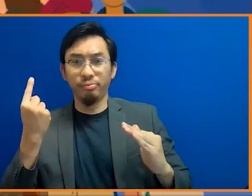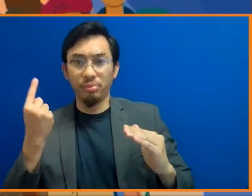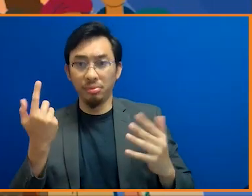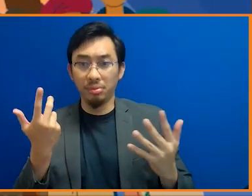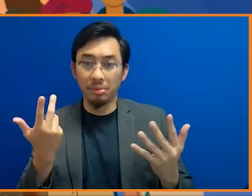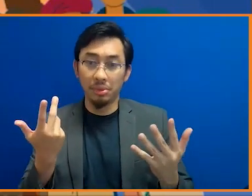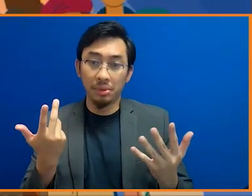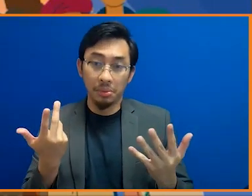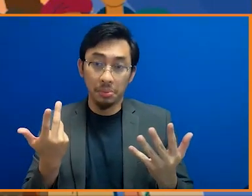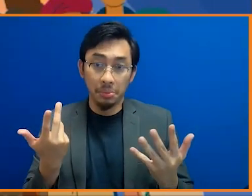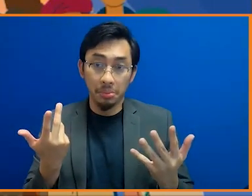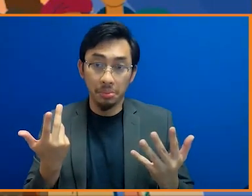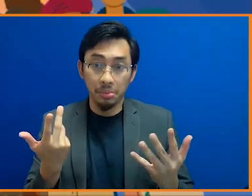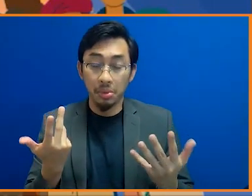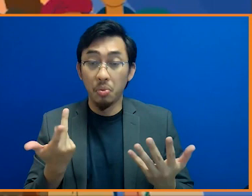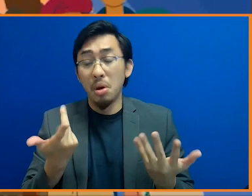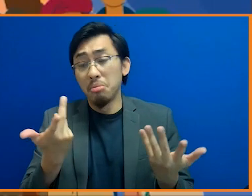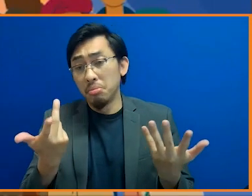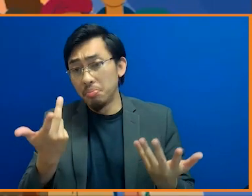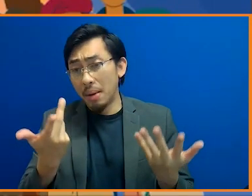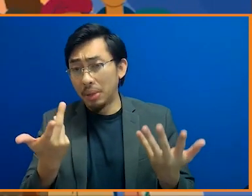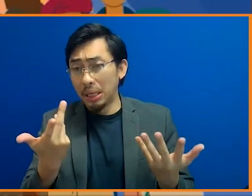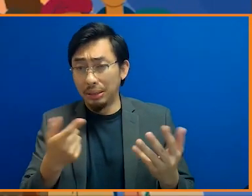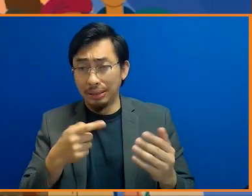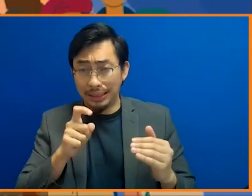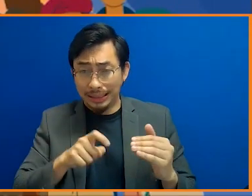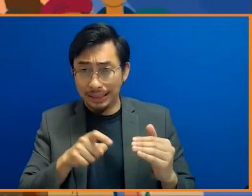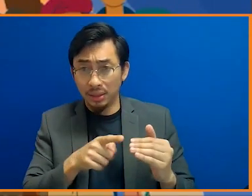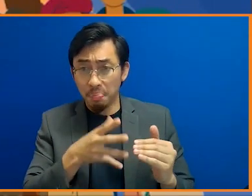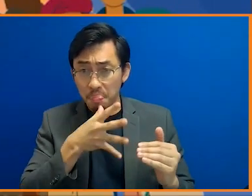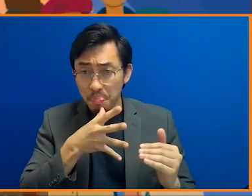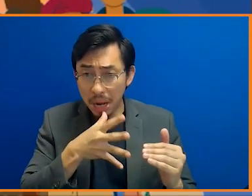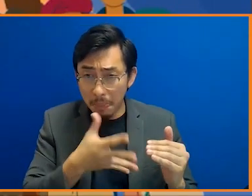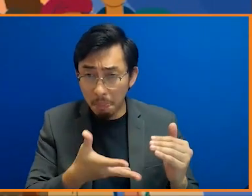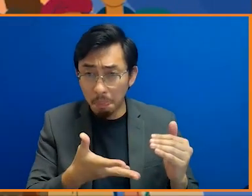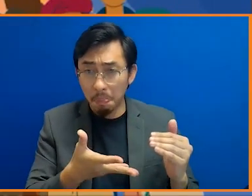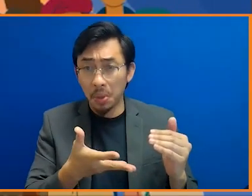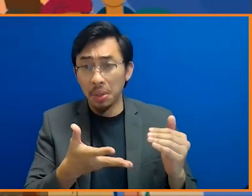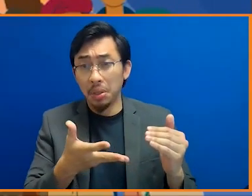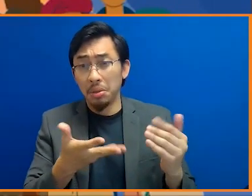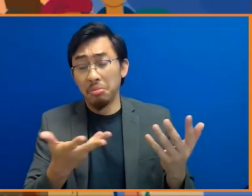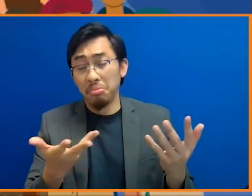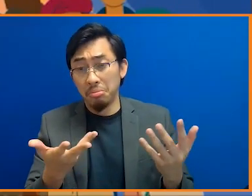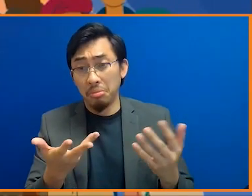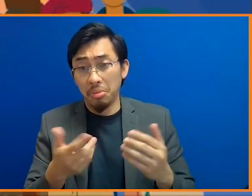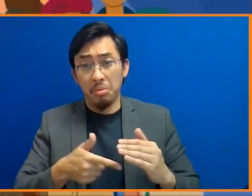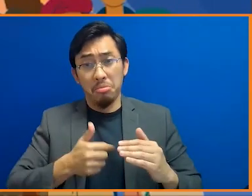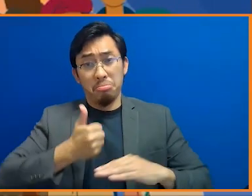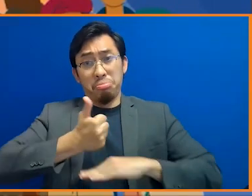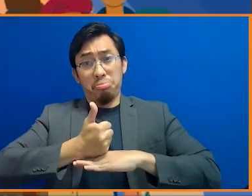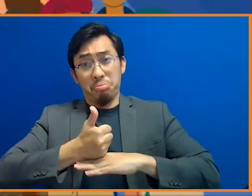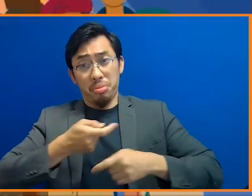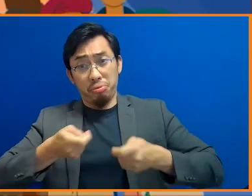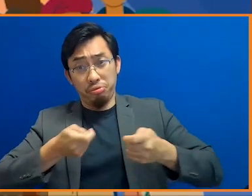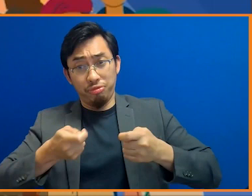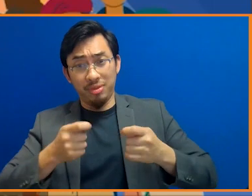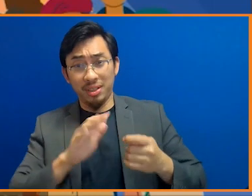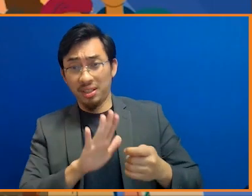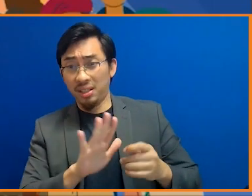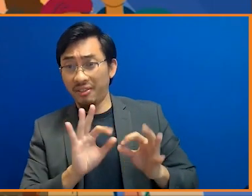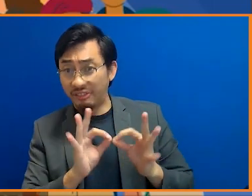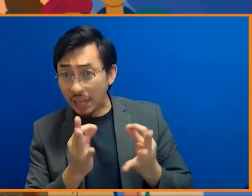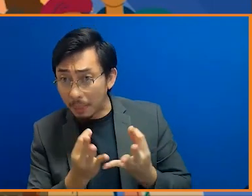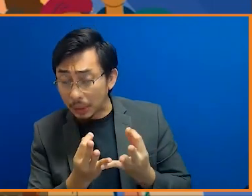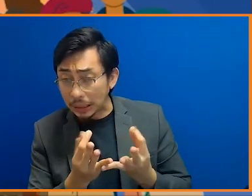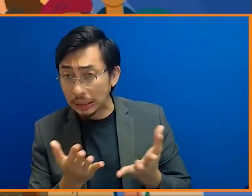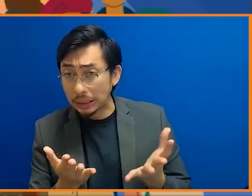house. If not necessarily a father, it can be a mother, but should be have a leader, clear leader